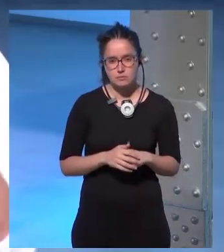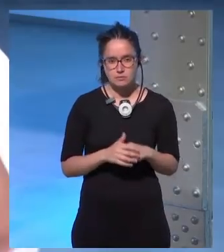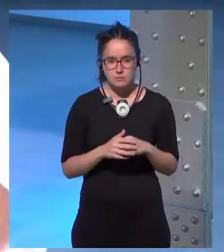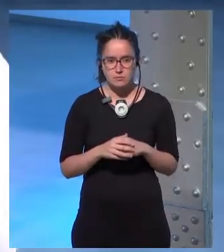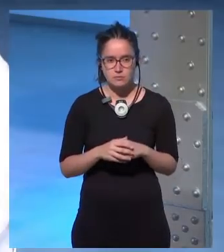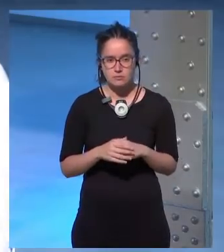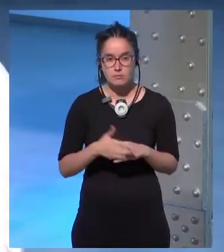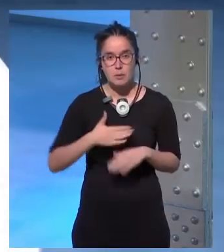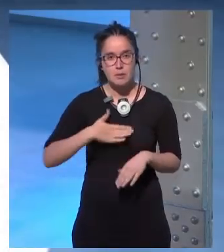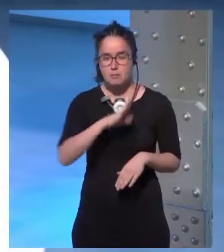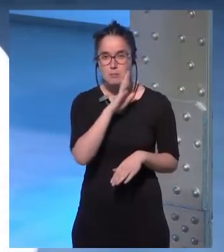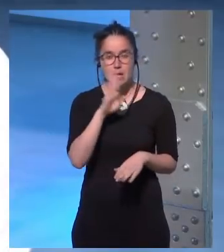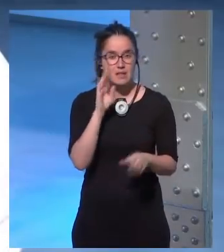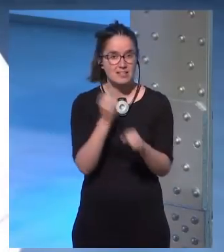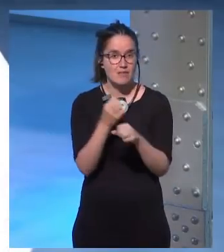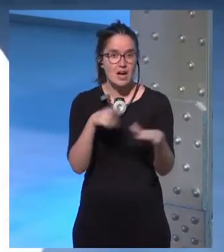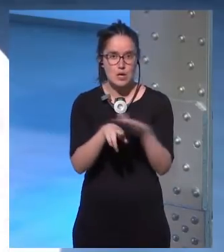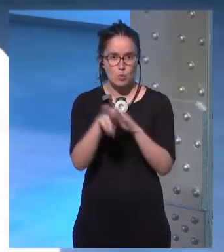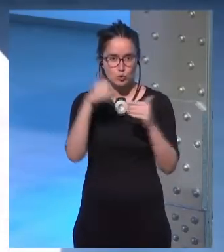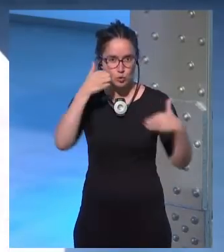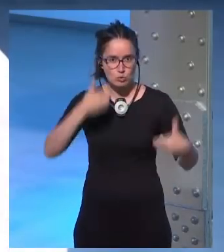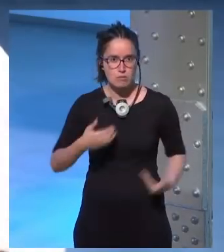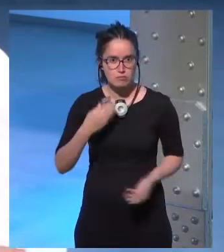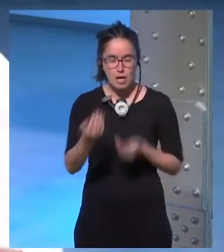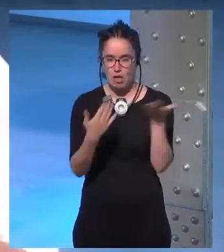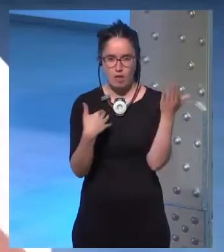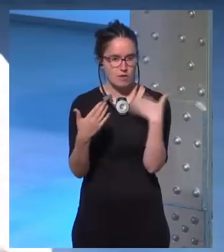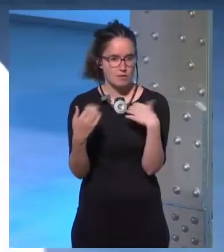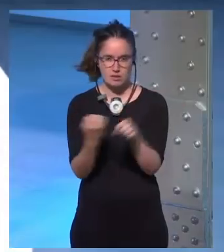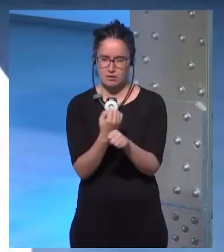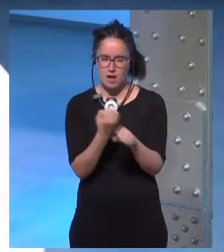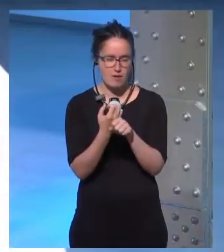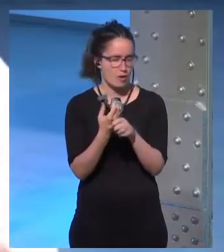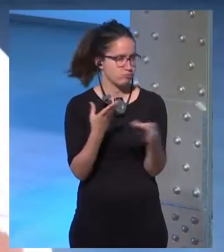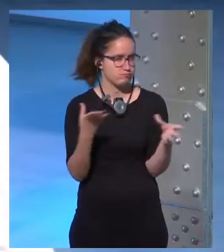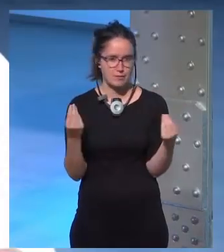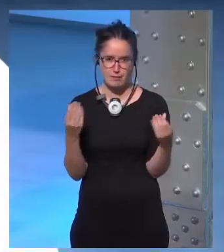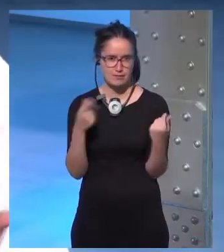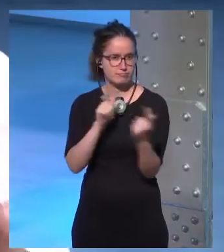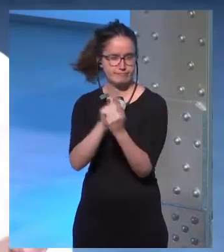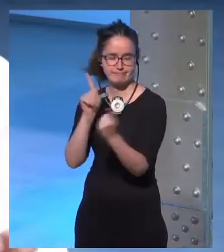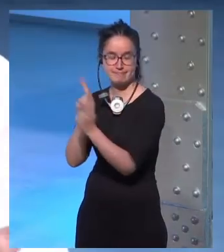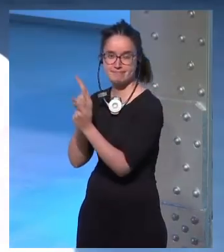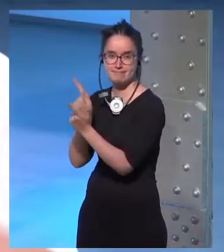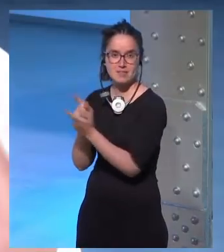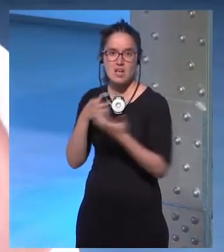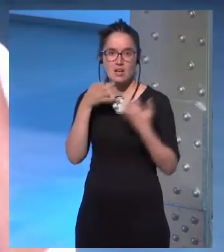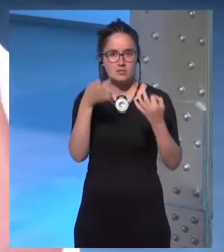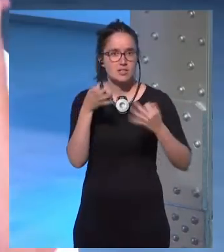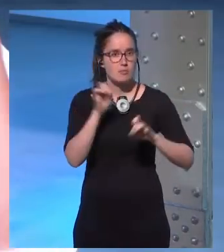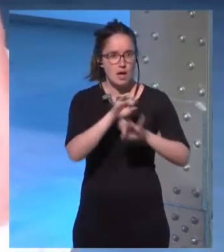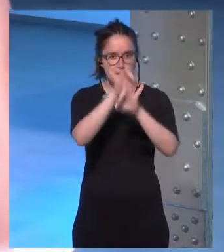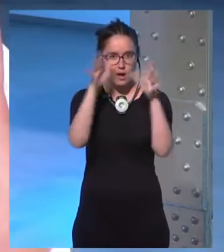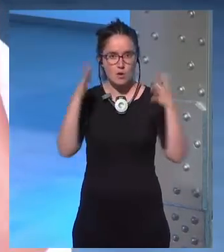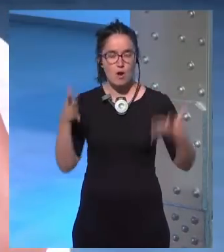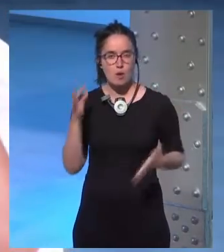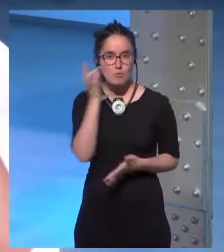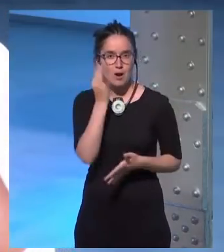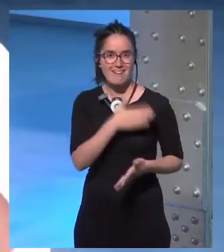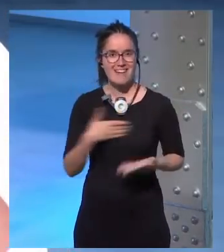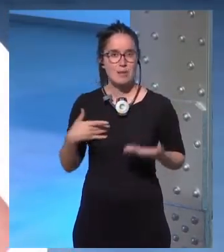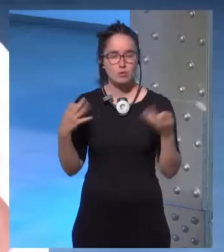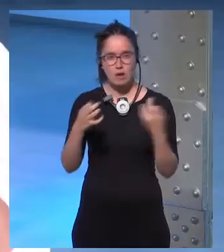hires people and deals with all of the issues of sexism and stuff. And she says, women just want to be respected. We just want to be respected, and it's like all this